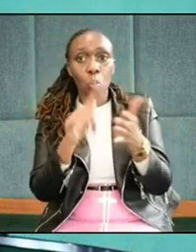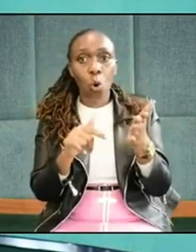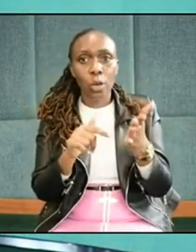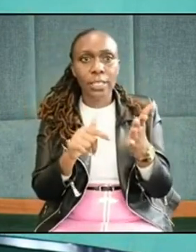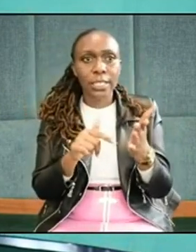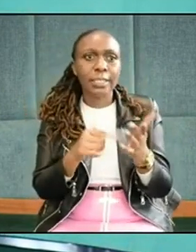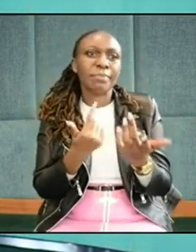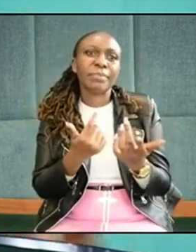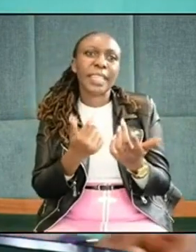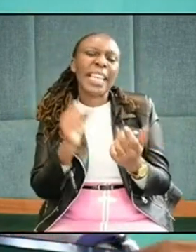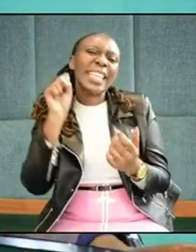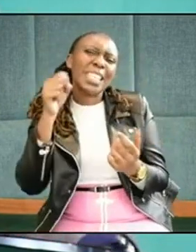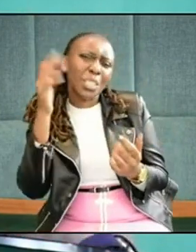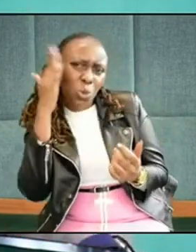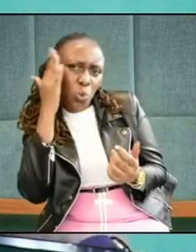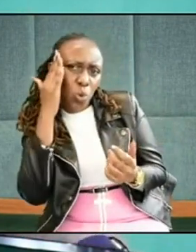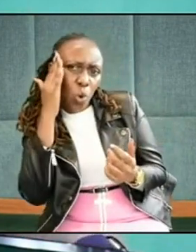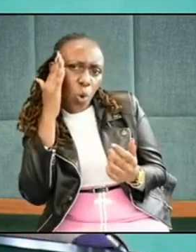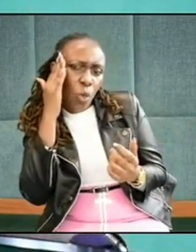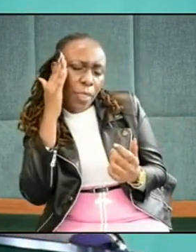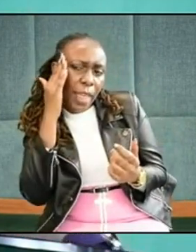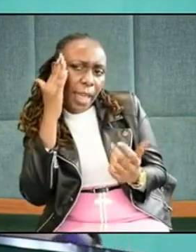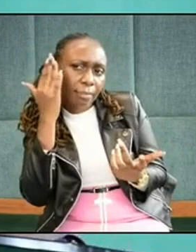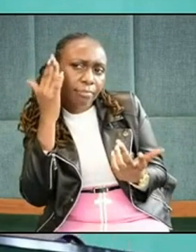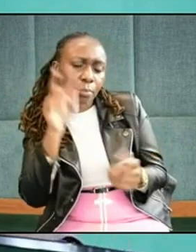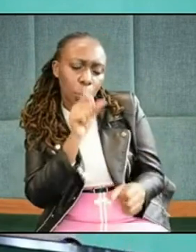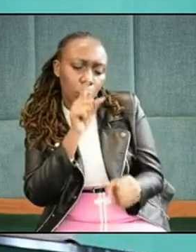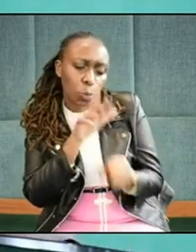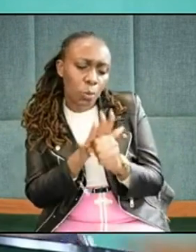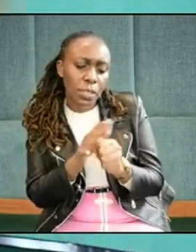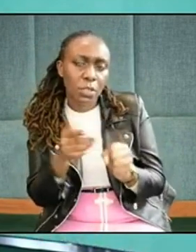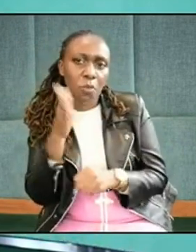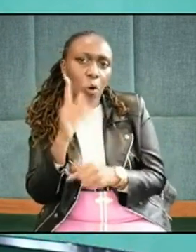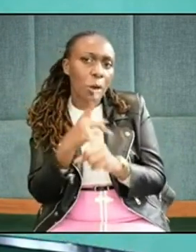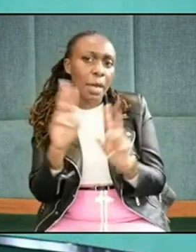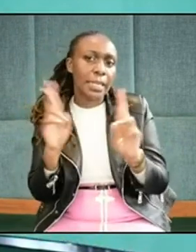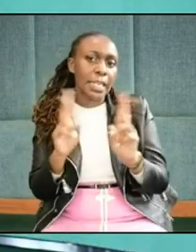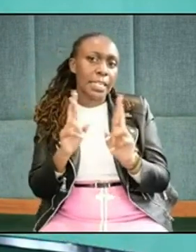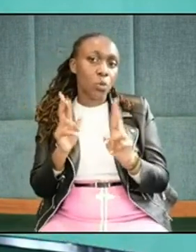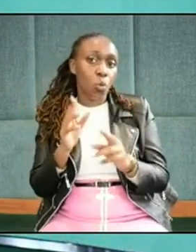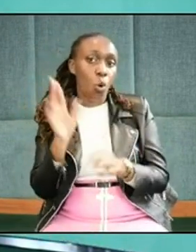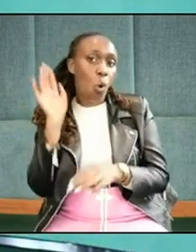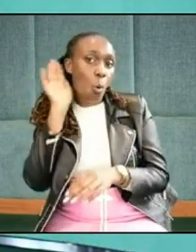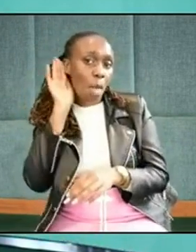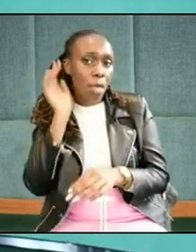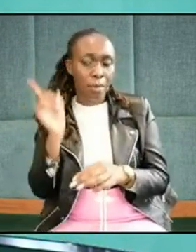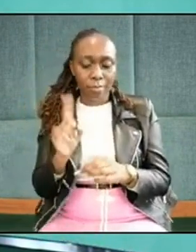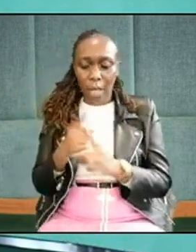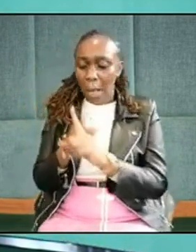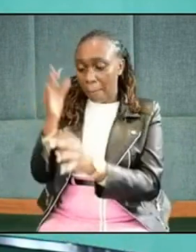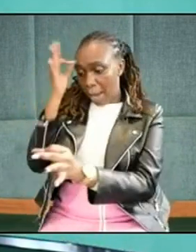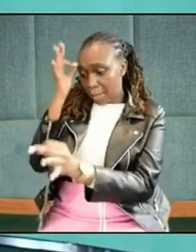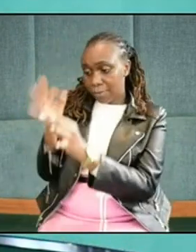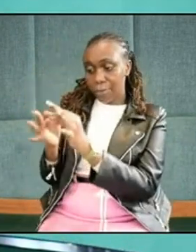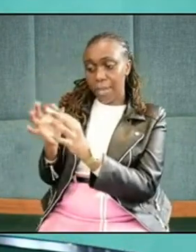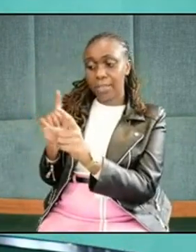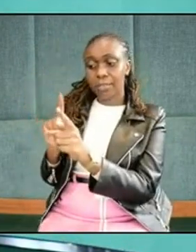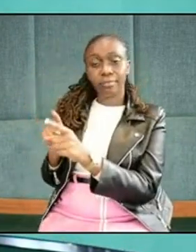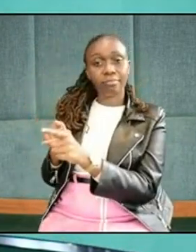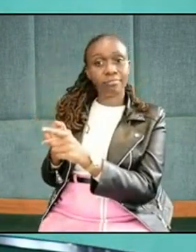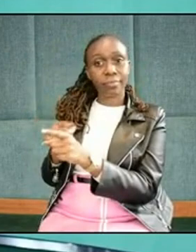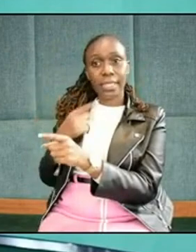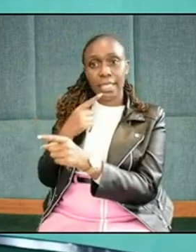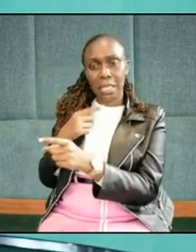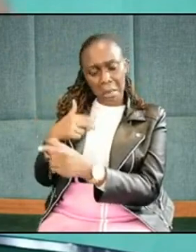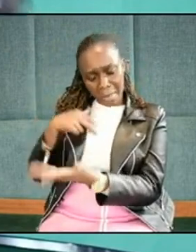the promises of God, but it's not ready to obey the word of God. But faith says, I will stand on